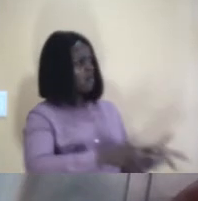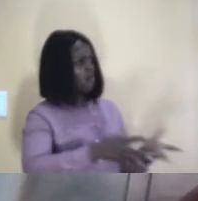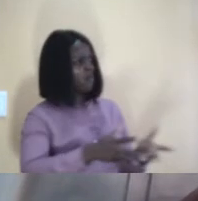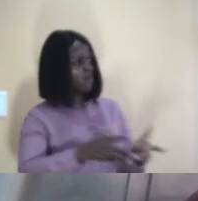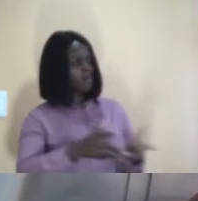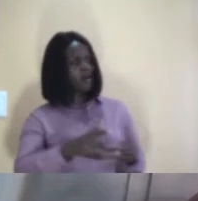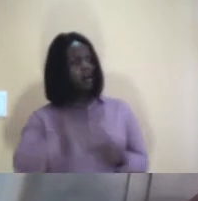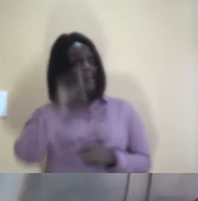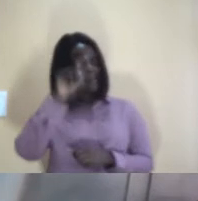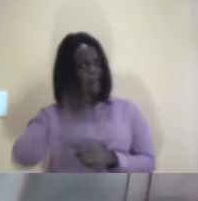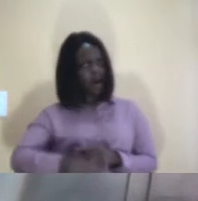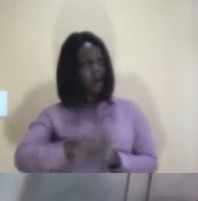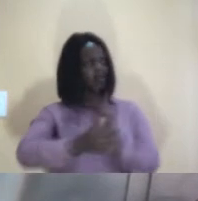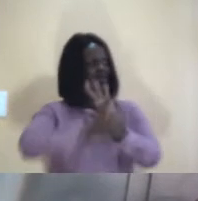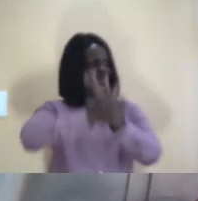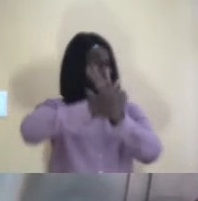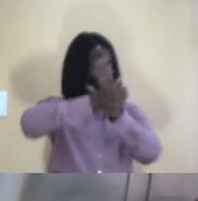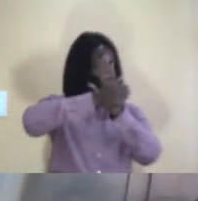strong,